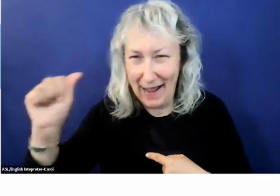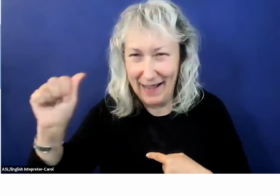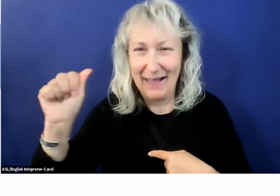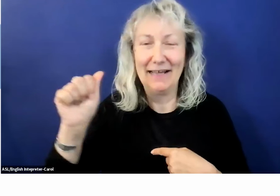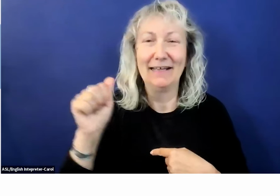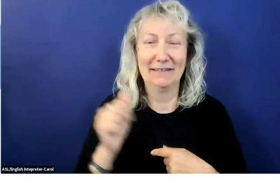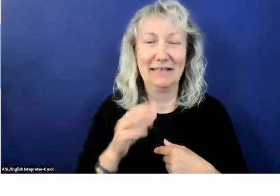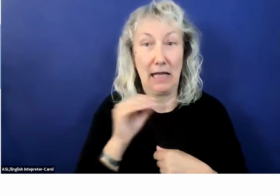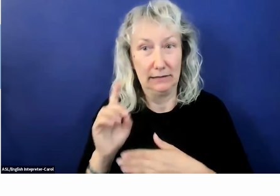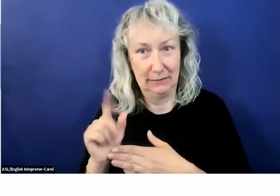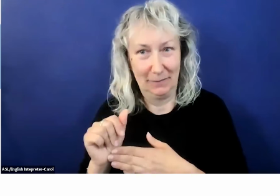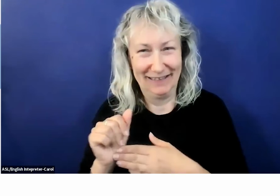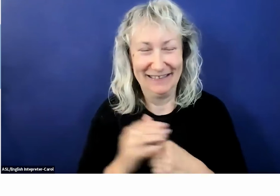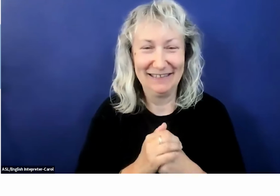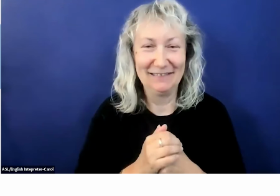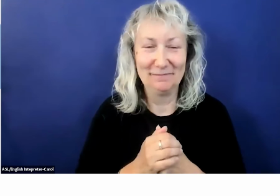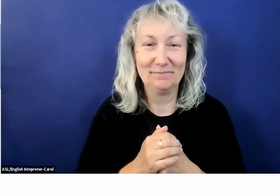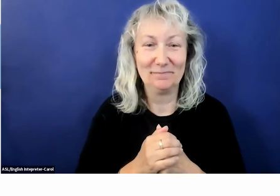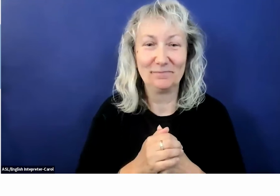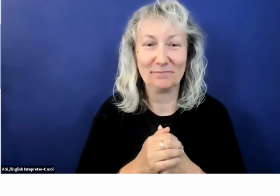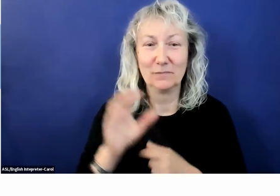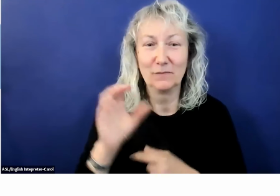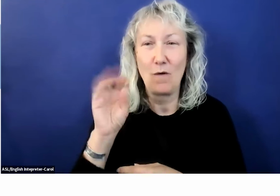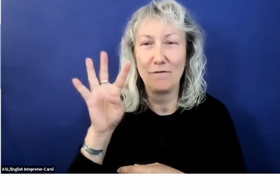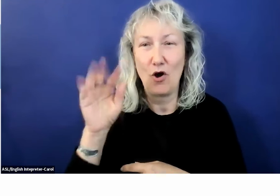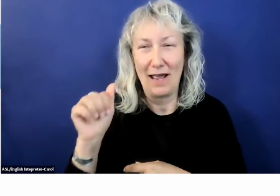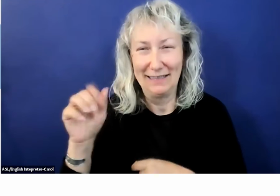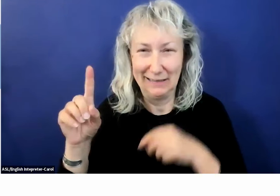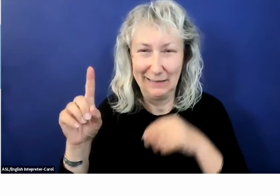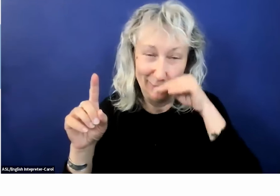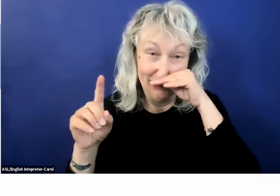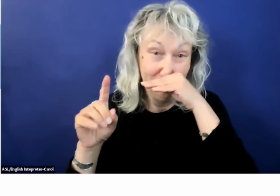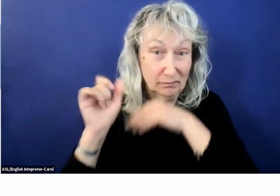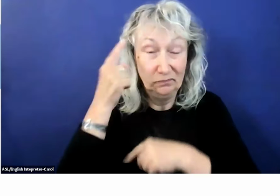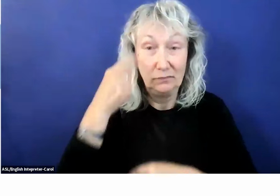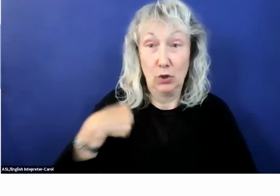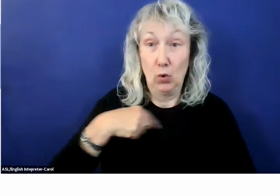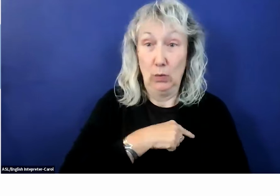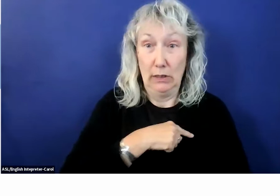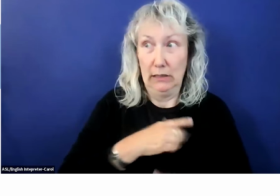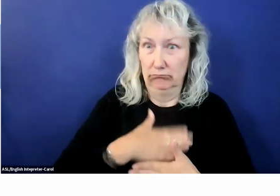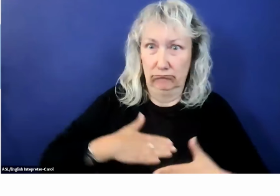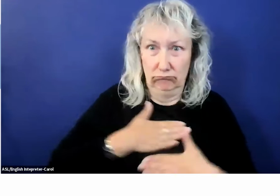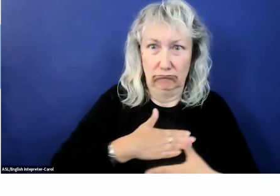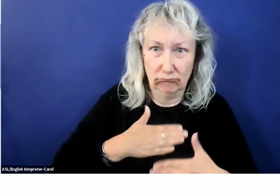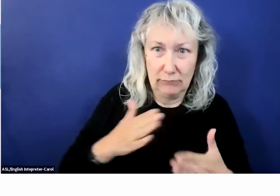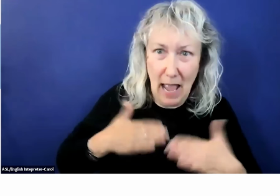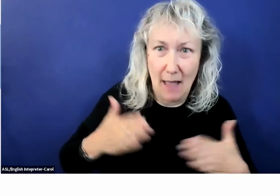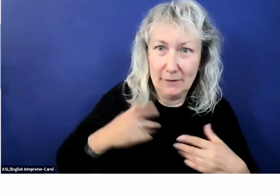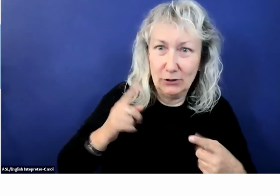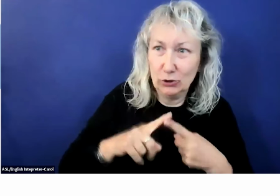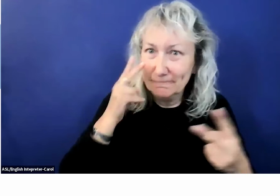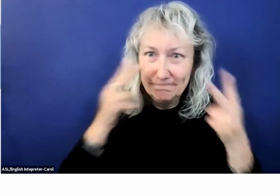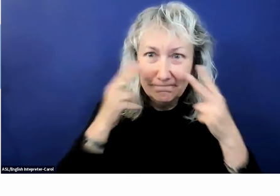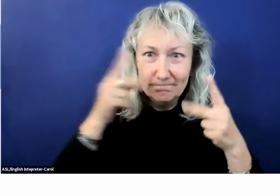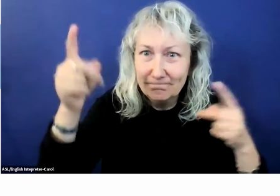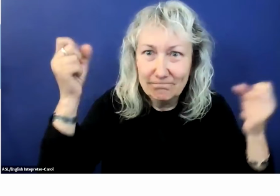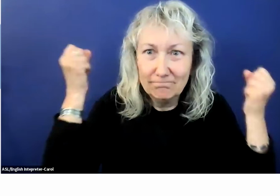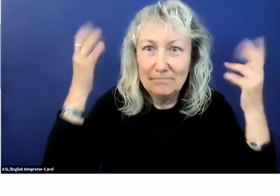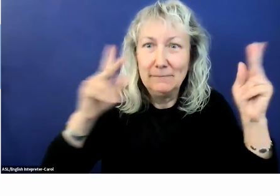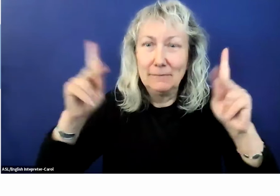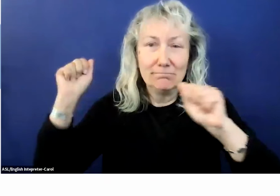and Disabilities, otherwise known as O4AD. We are pleased to have so many people joining the webinar today.